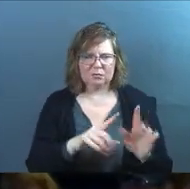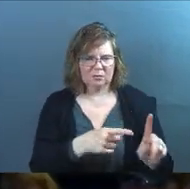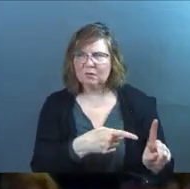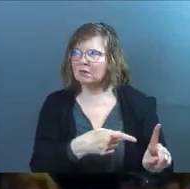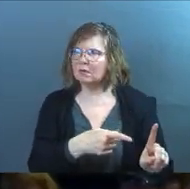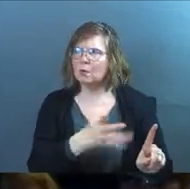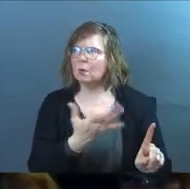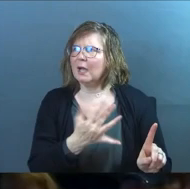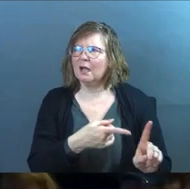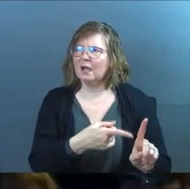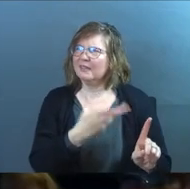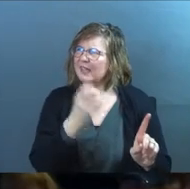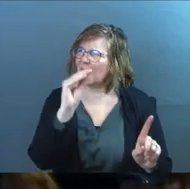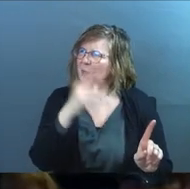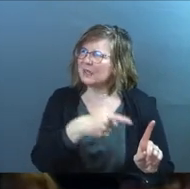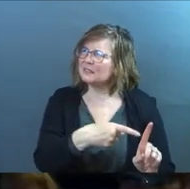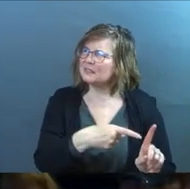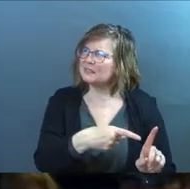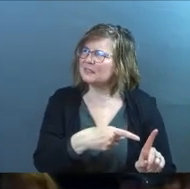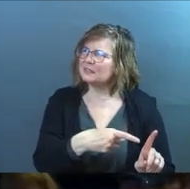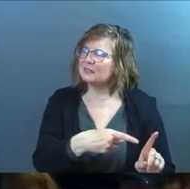wait, they got grace?